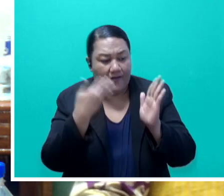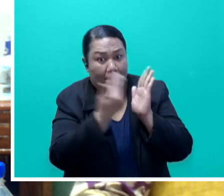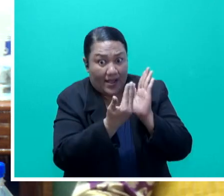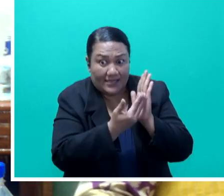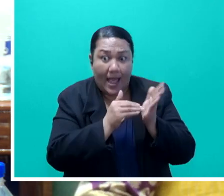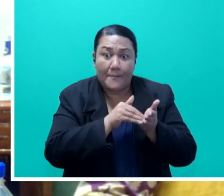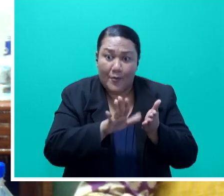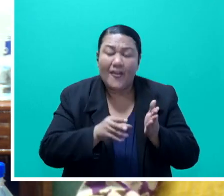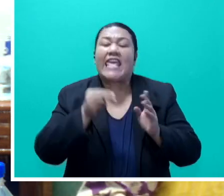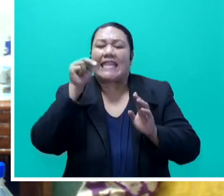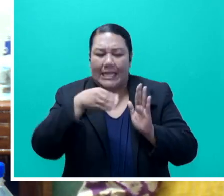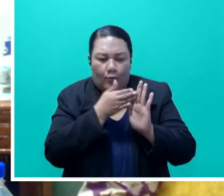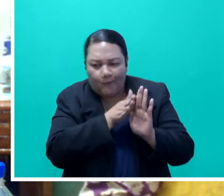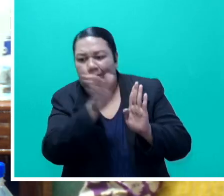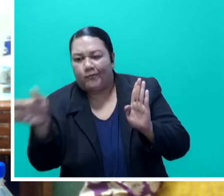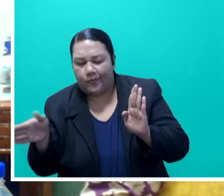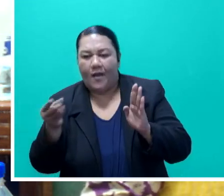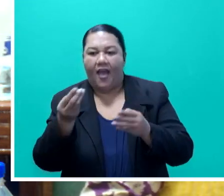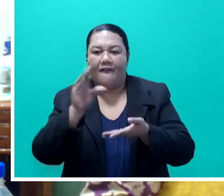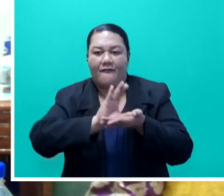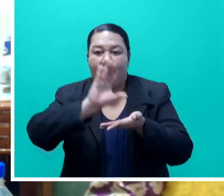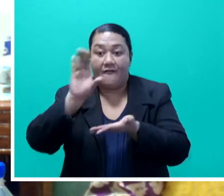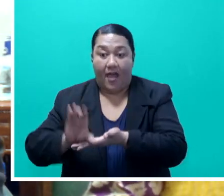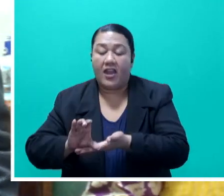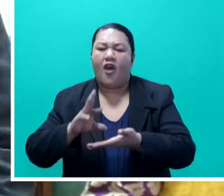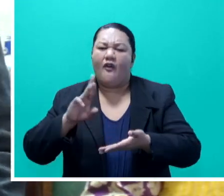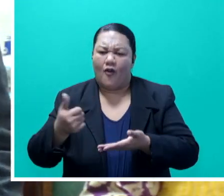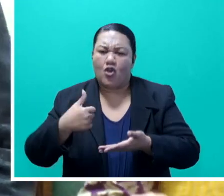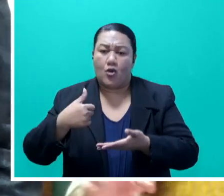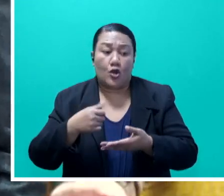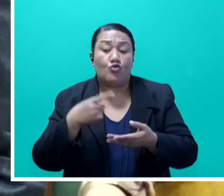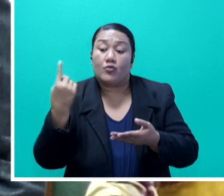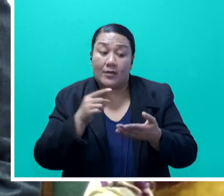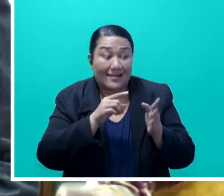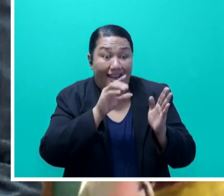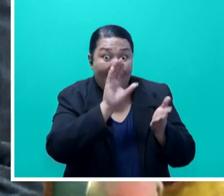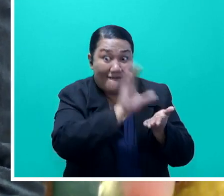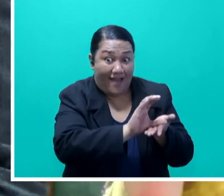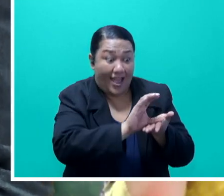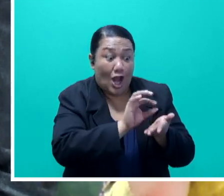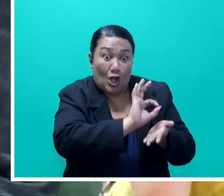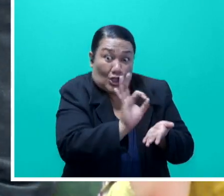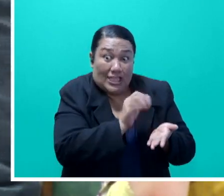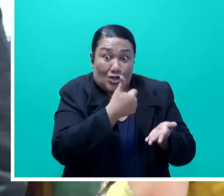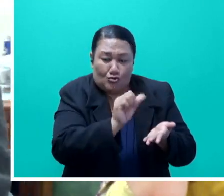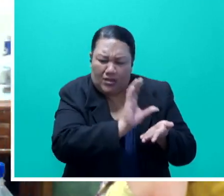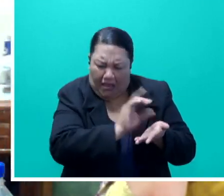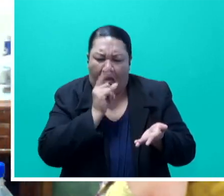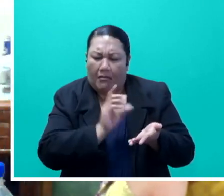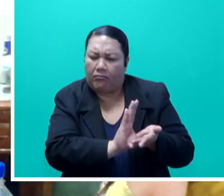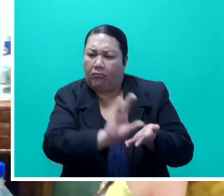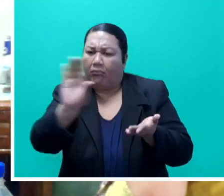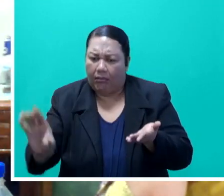to divert funds from funds that are not being used or funds actually that could be put on hold. So what